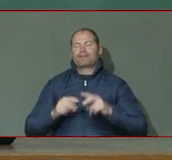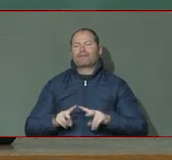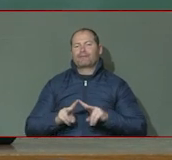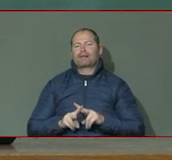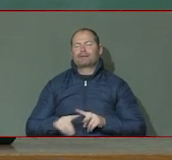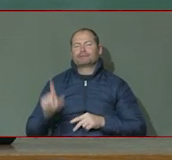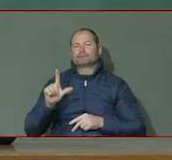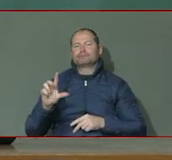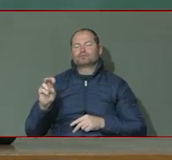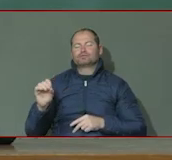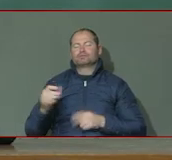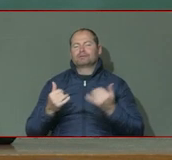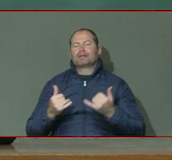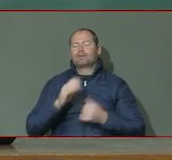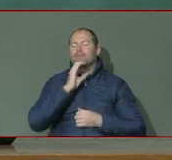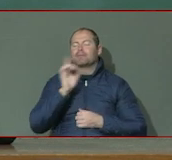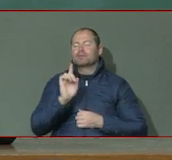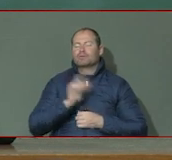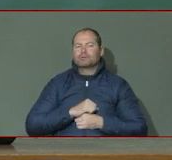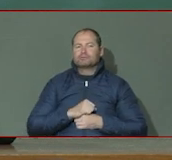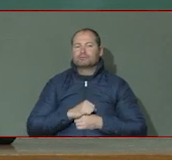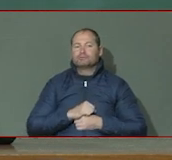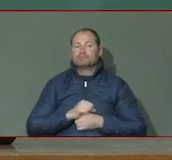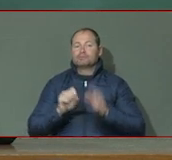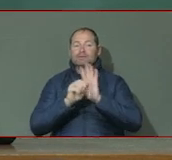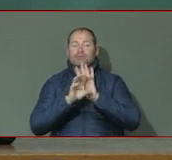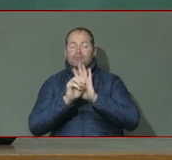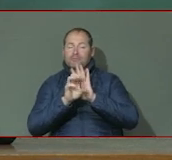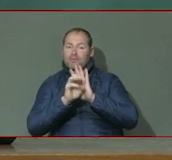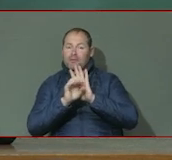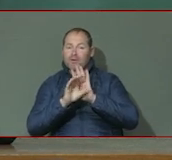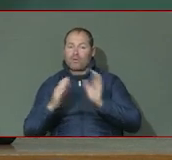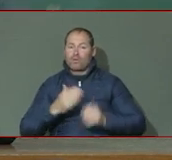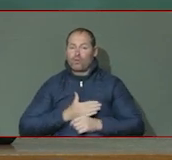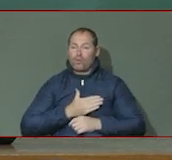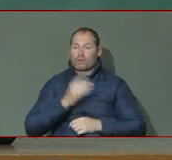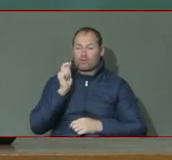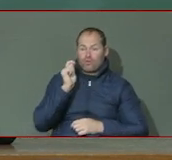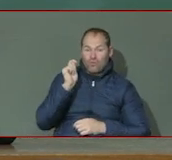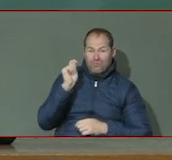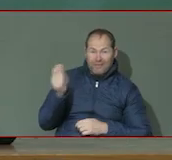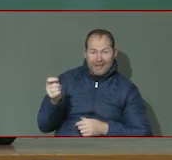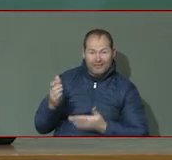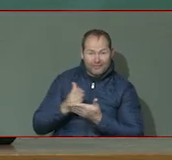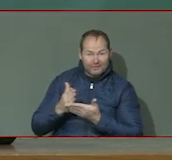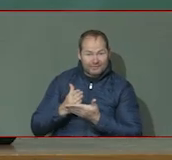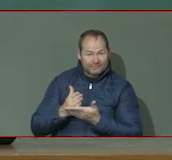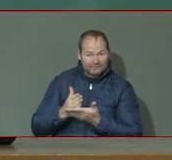mean? The market is not willing to pay the price of what the shares are